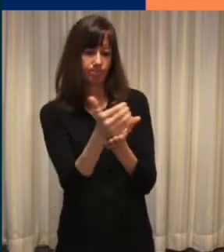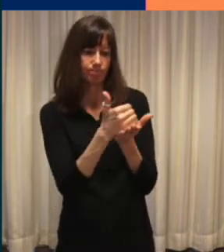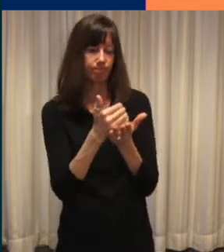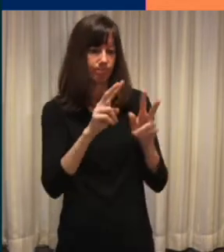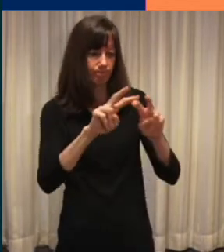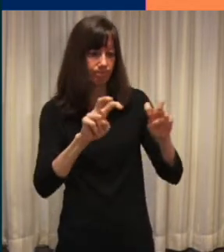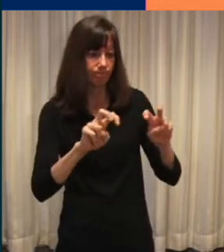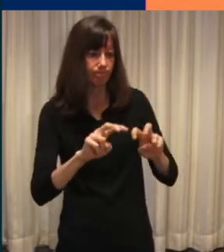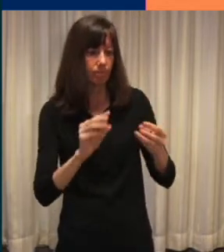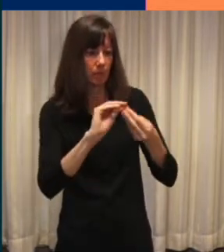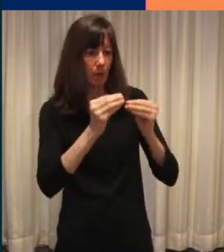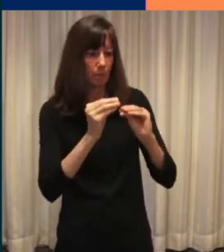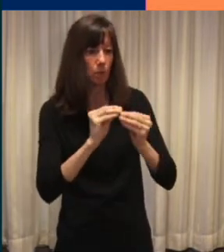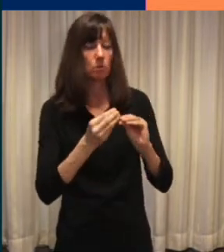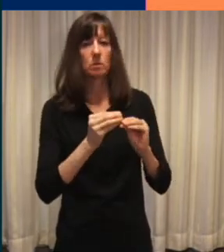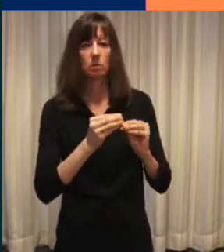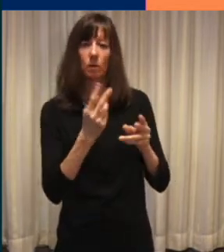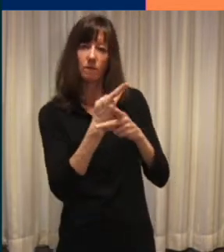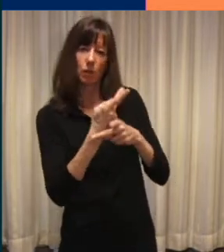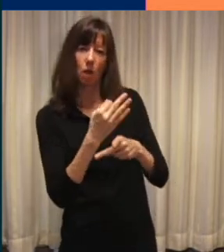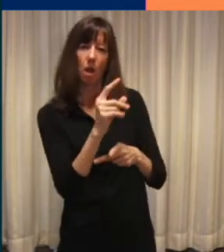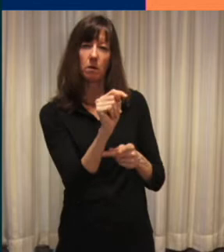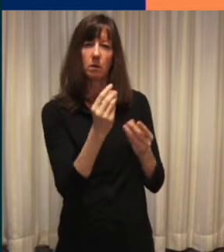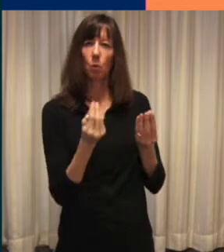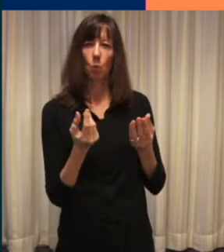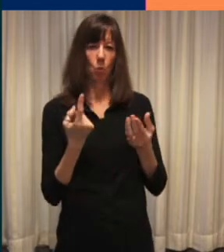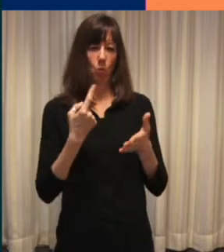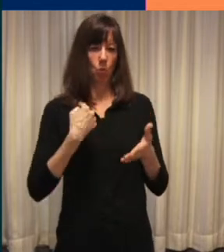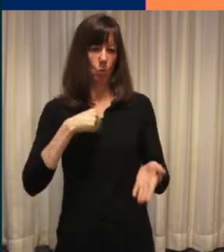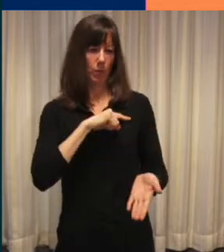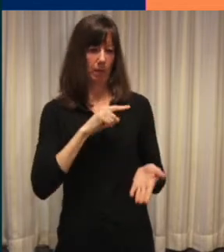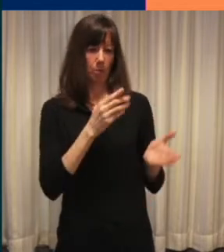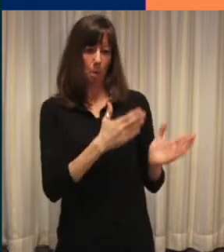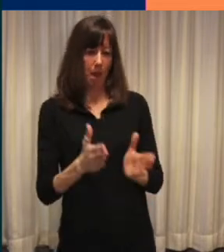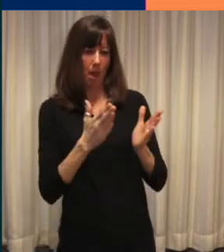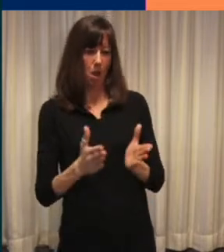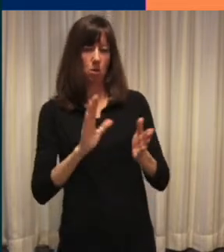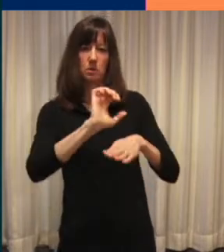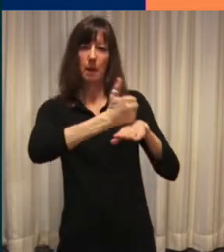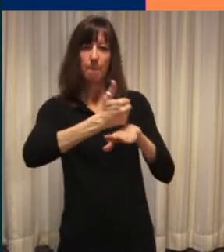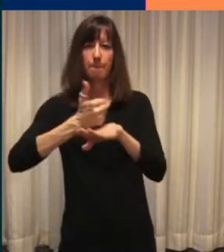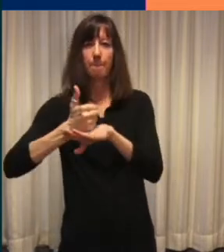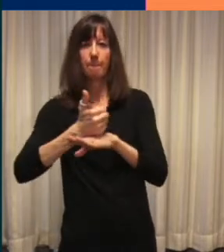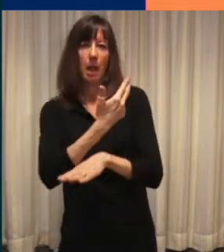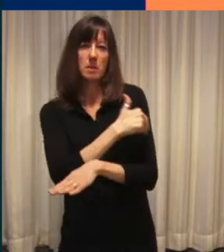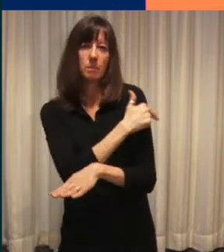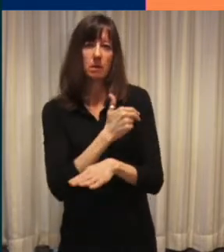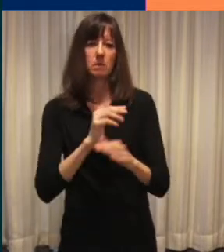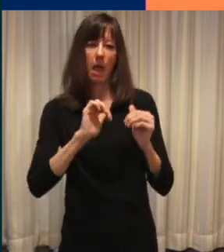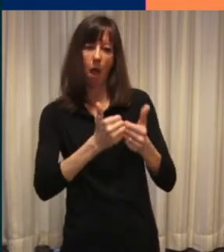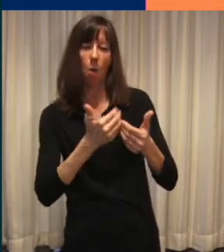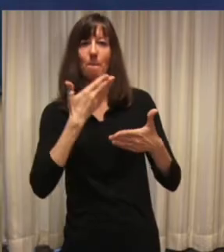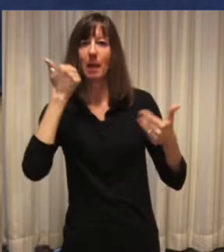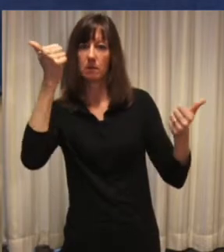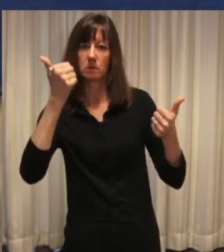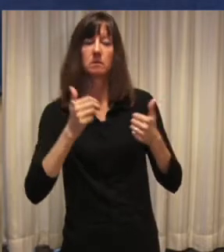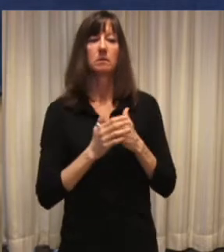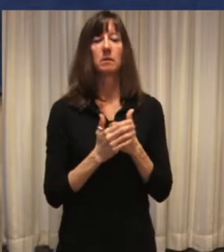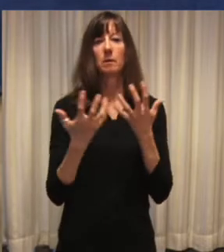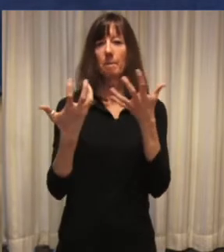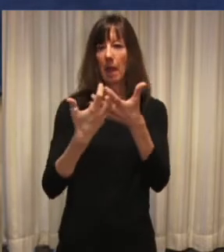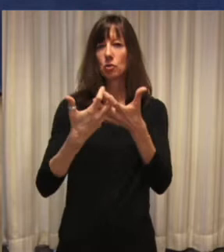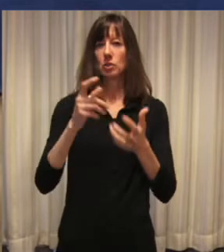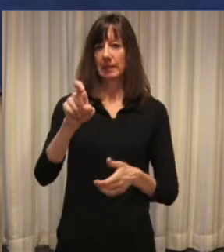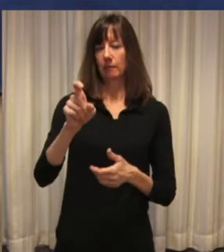think sharing that data is important. We're using an estimated hospitalization rate of 15%, meaning for